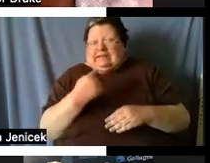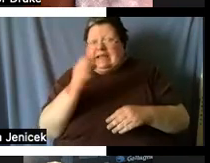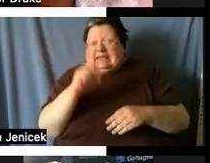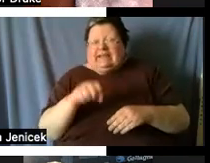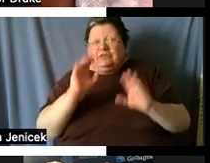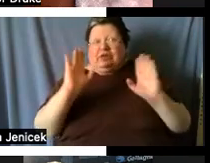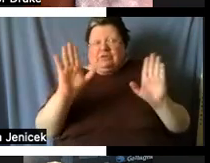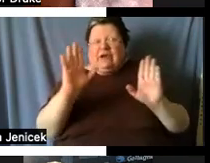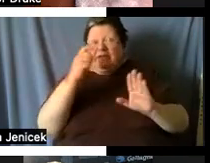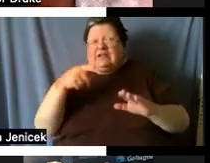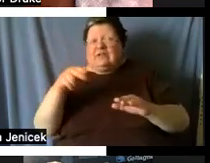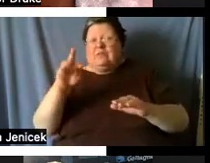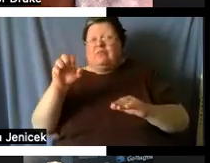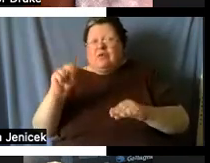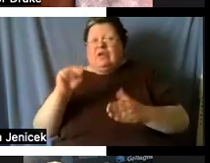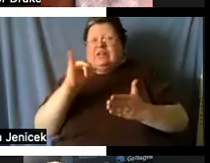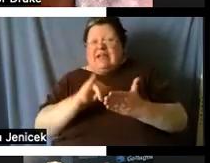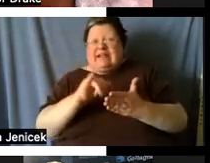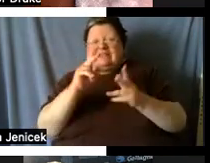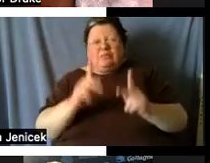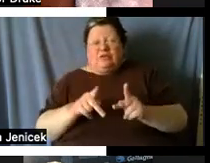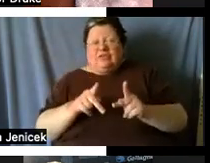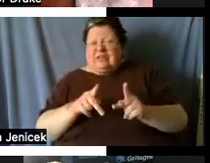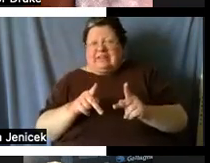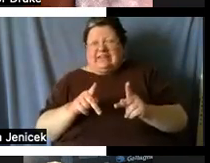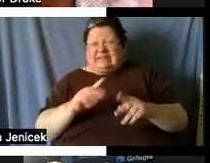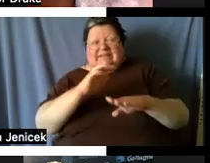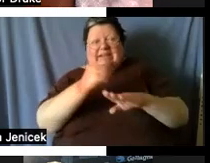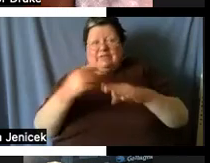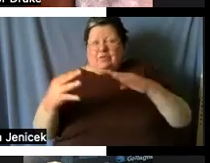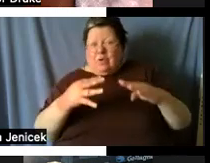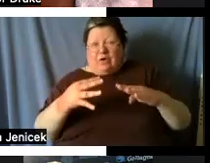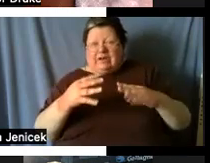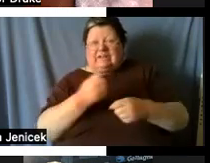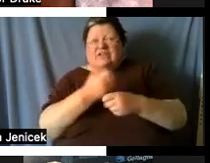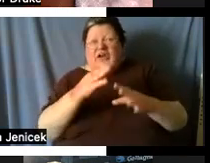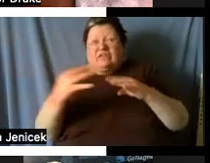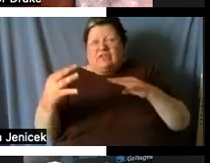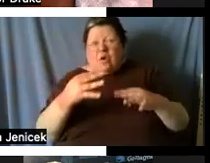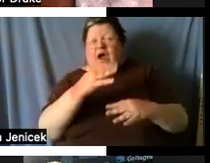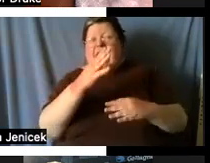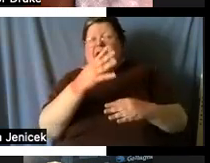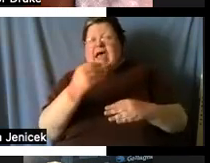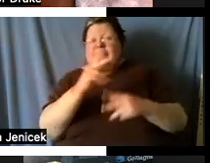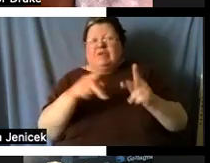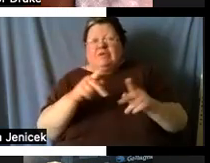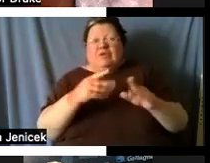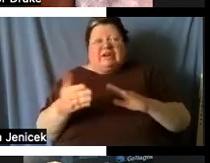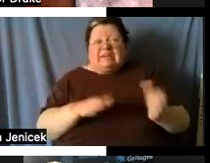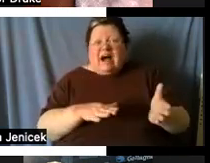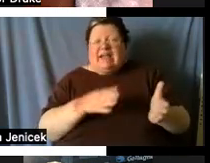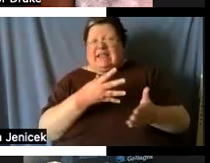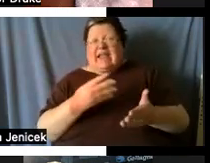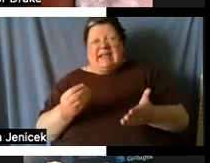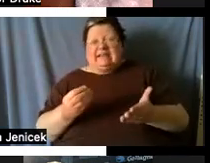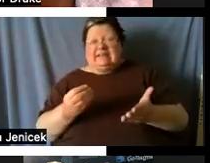because Putin is the guy who's created this whole war, okay? And people are dying, and doesn't